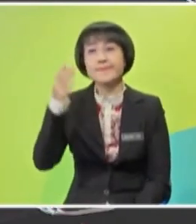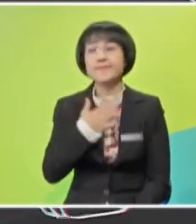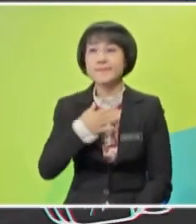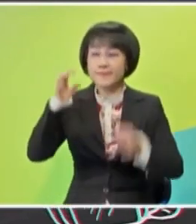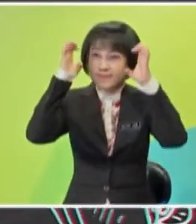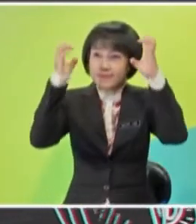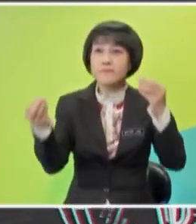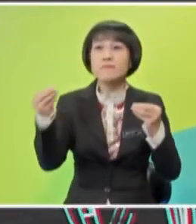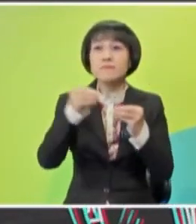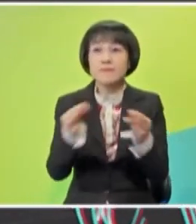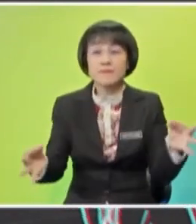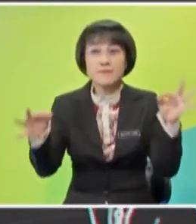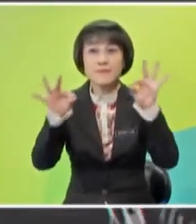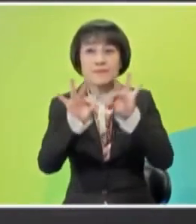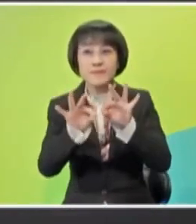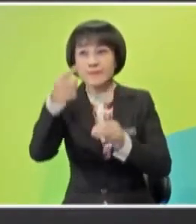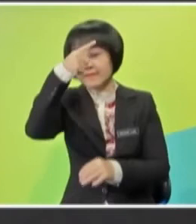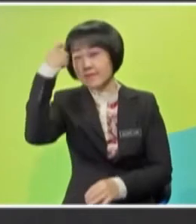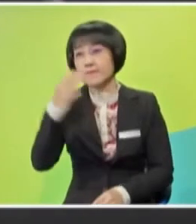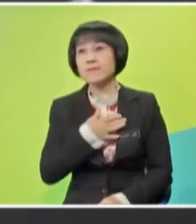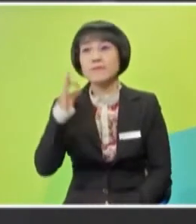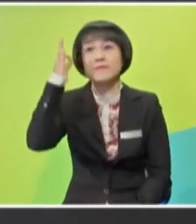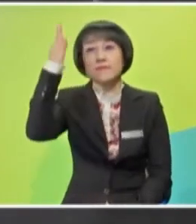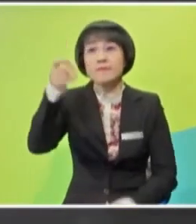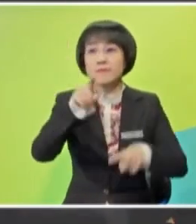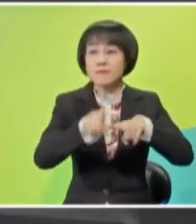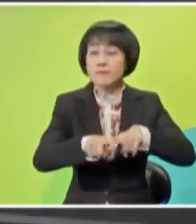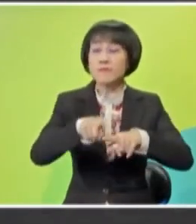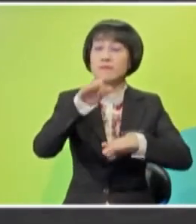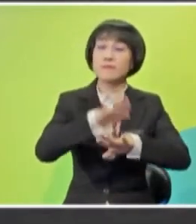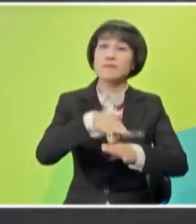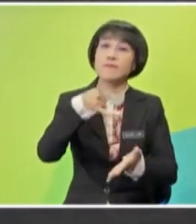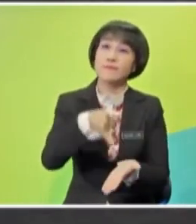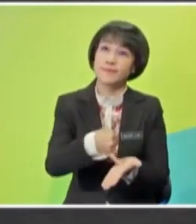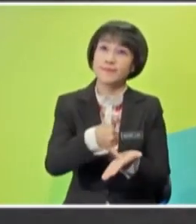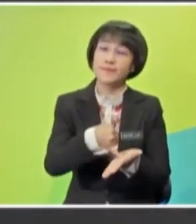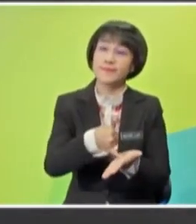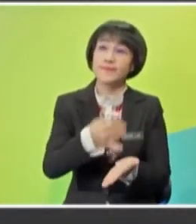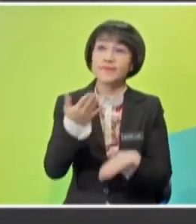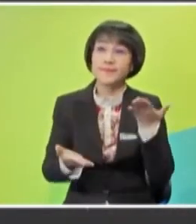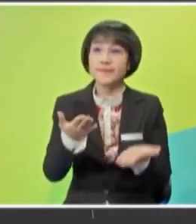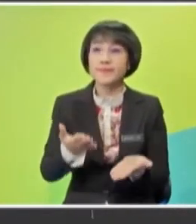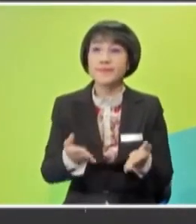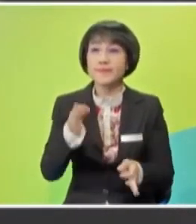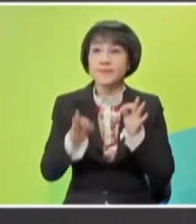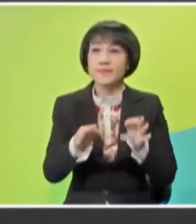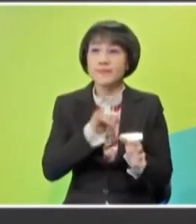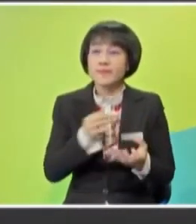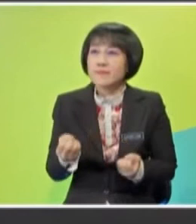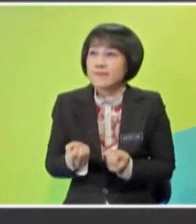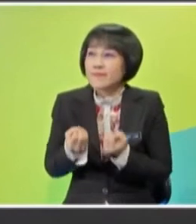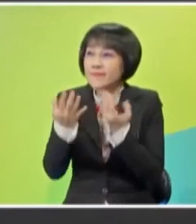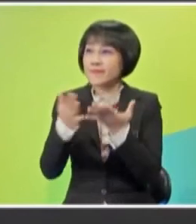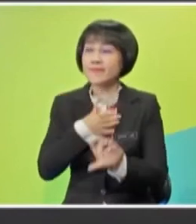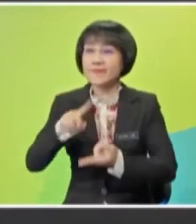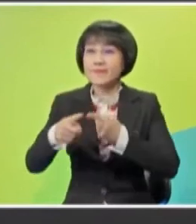education is more important because my future depends on it, and maybe if I can inspire my friends to follow the